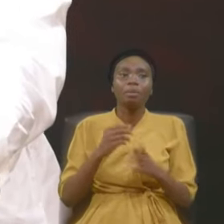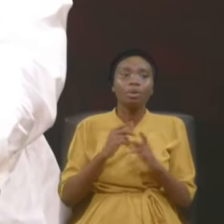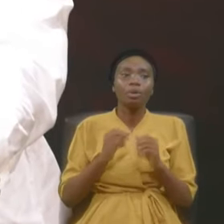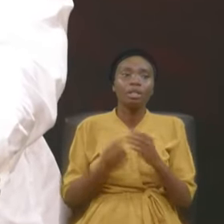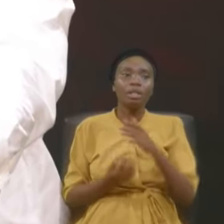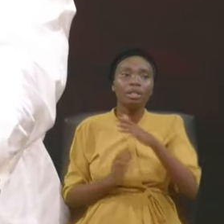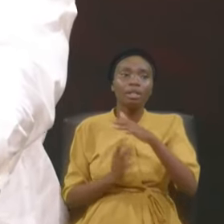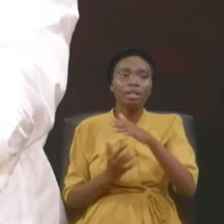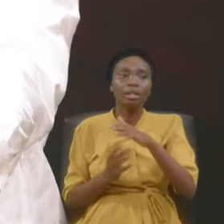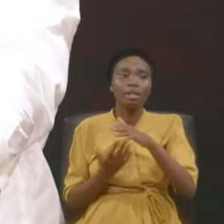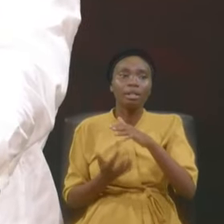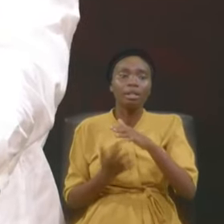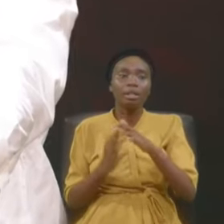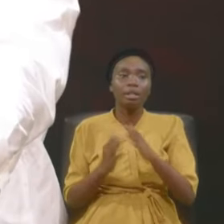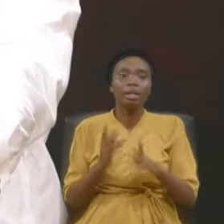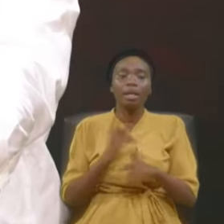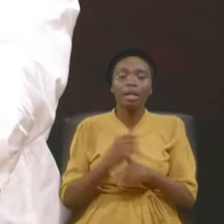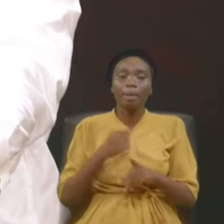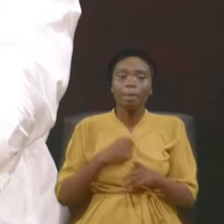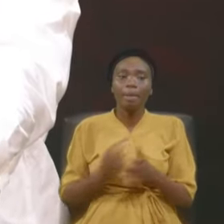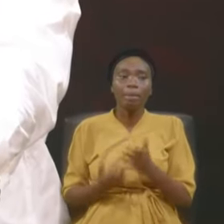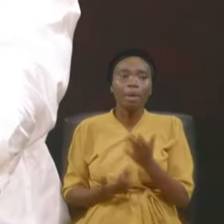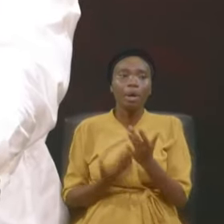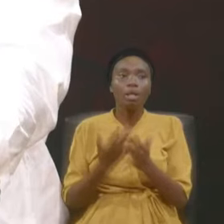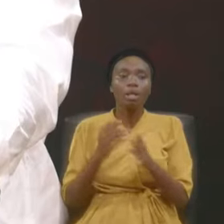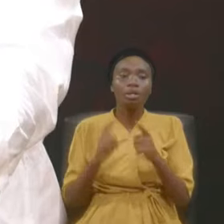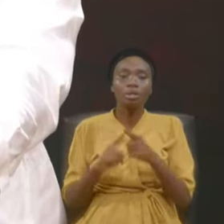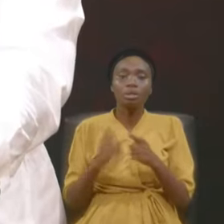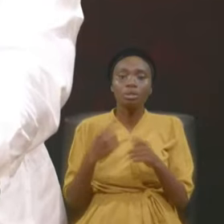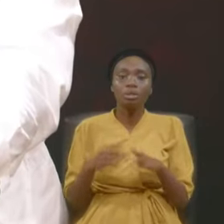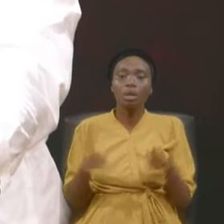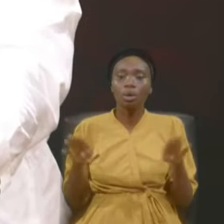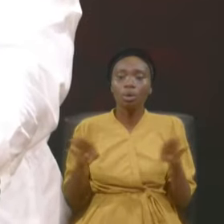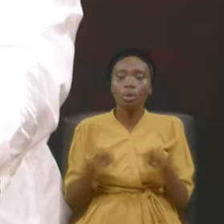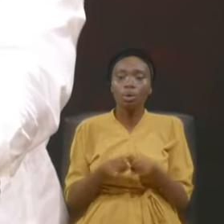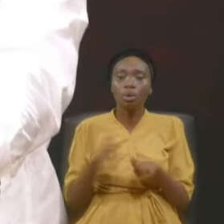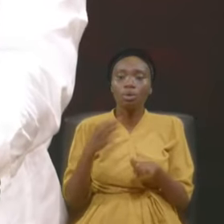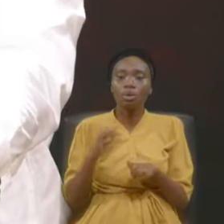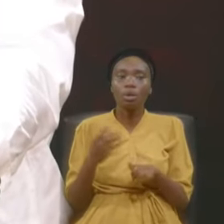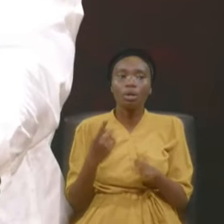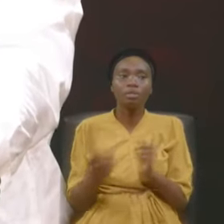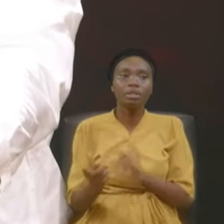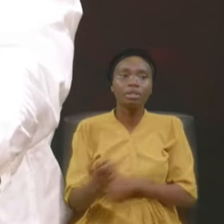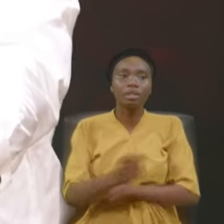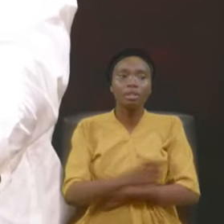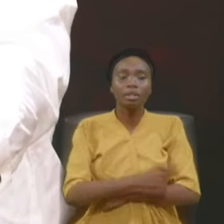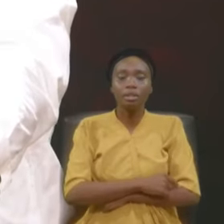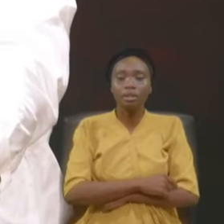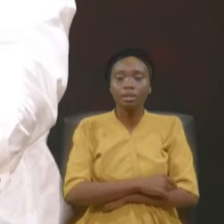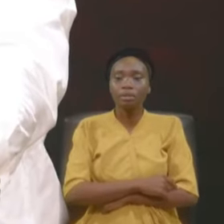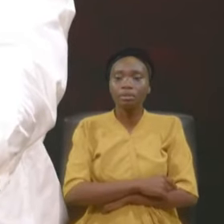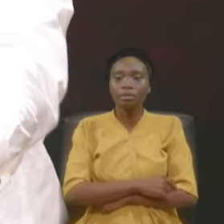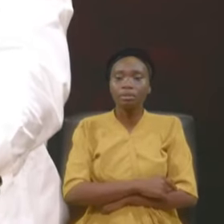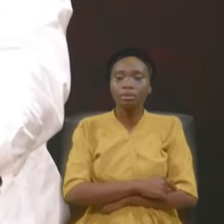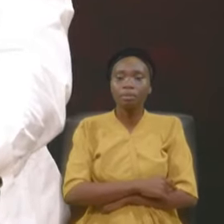me burning. Keep me burning till the close of day.